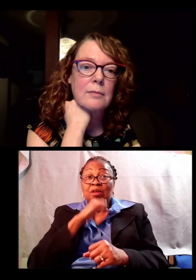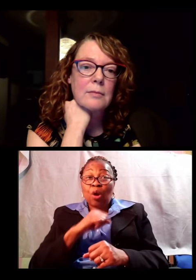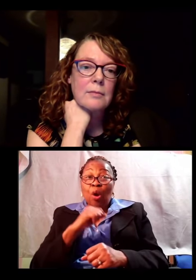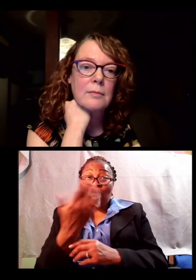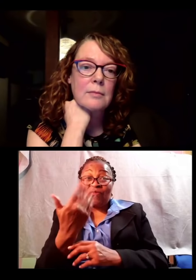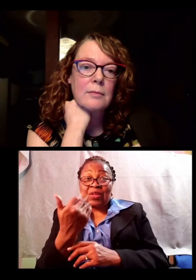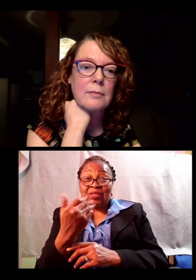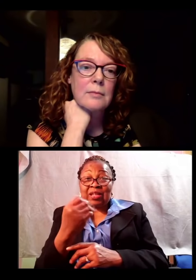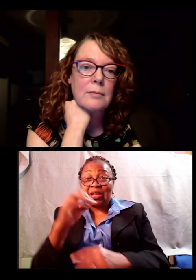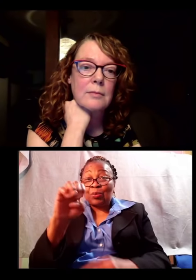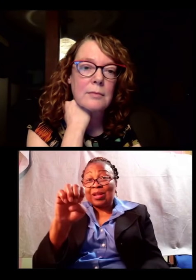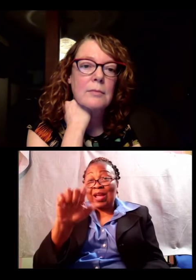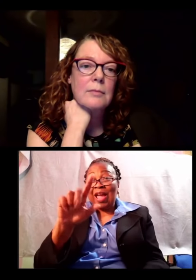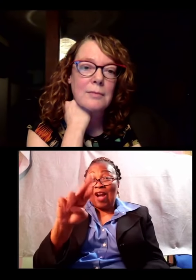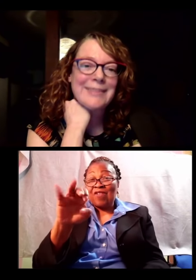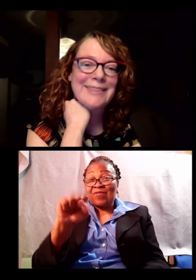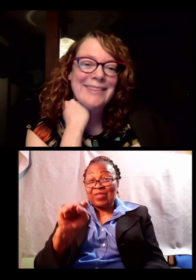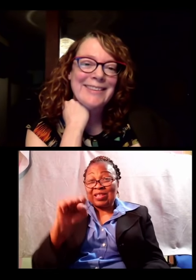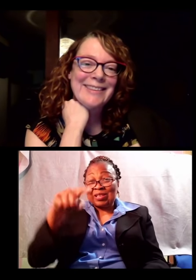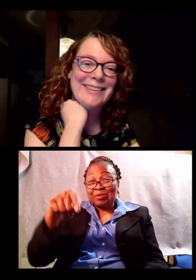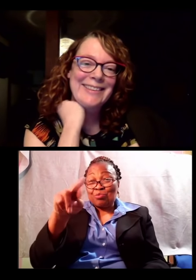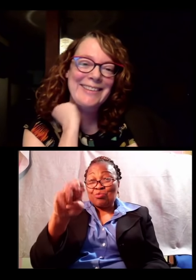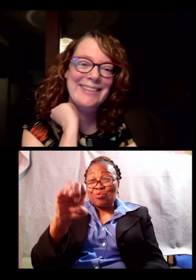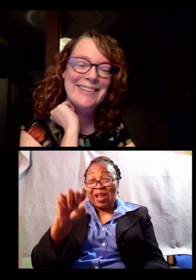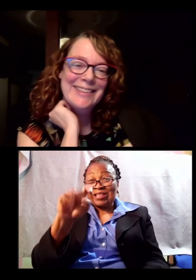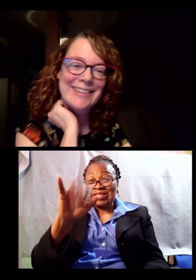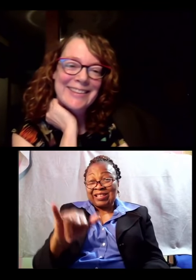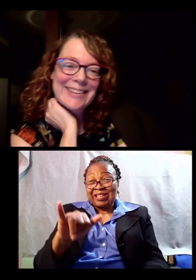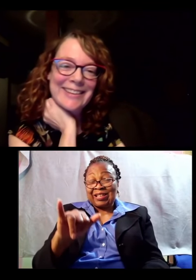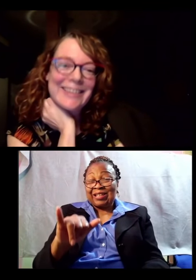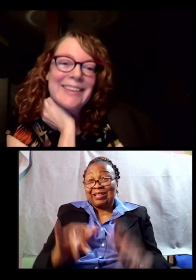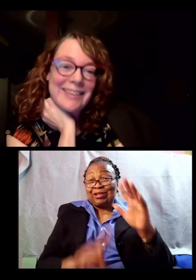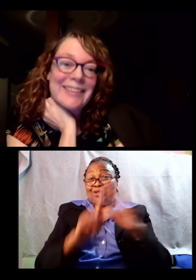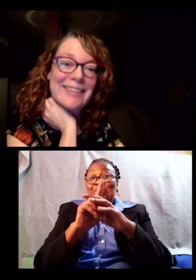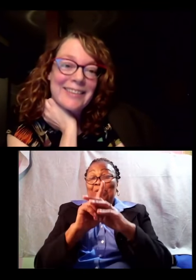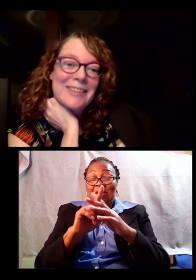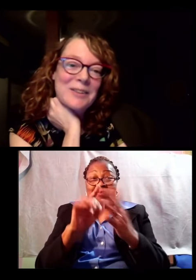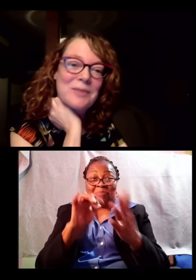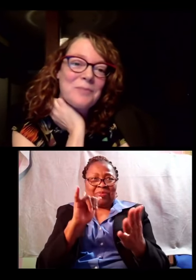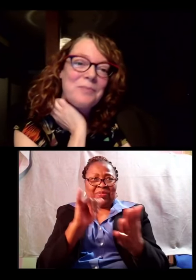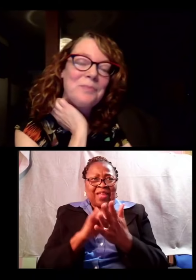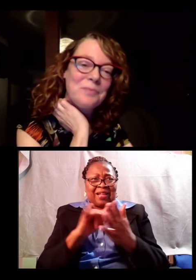Presley makes his appearance. That's a big jump, you know, from